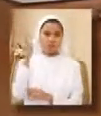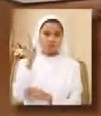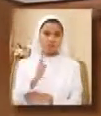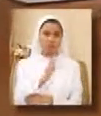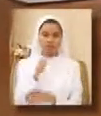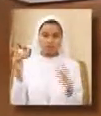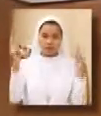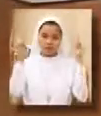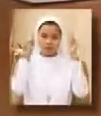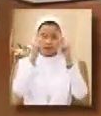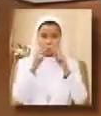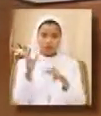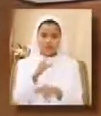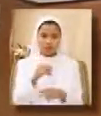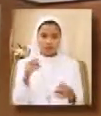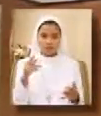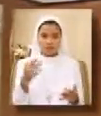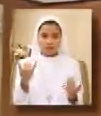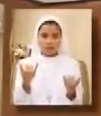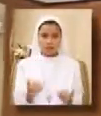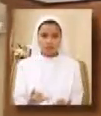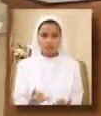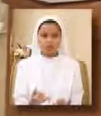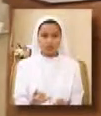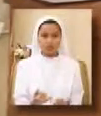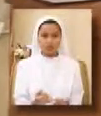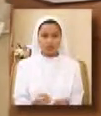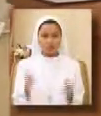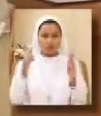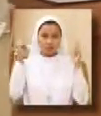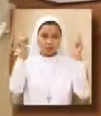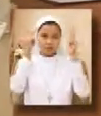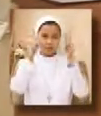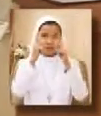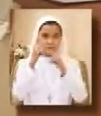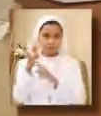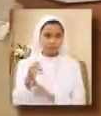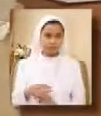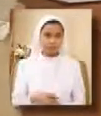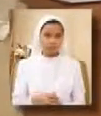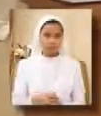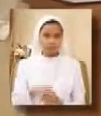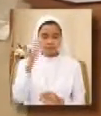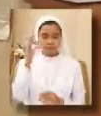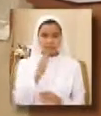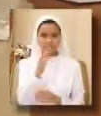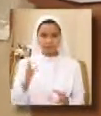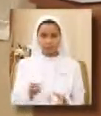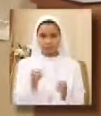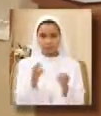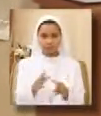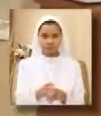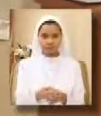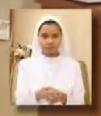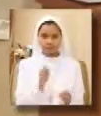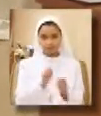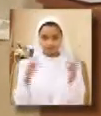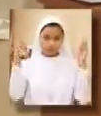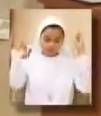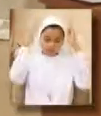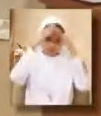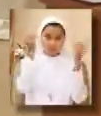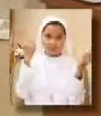reason bakit pupunta po kayo Yes, pupunta ako sa Roma. And normally, pag pumunta ang Archbishop doon, siyempre, nagsasama na rin siya